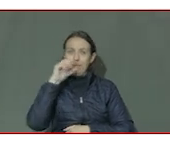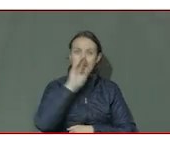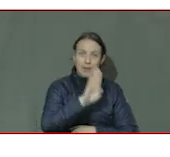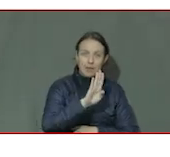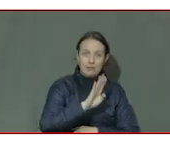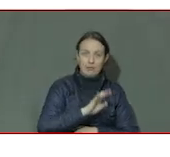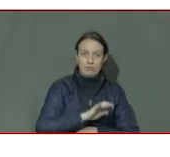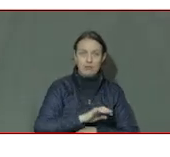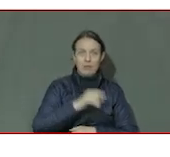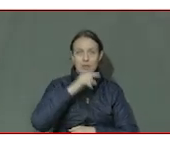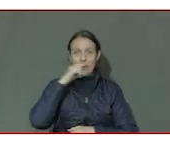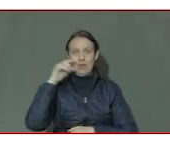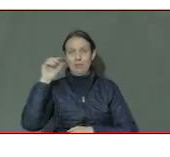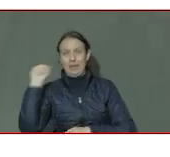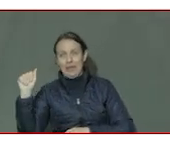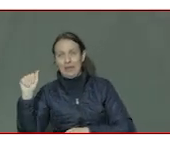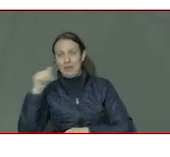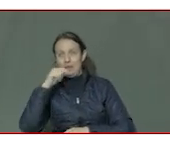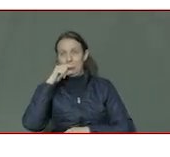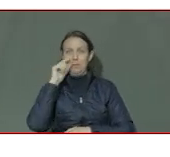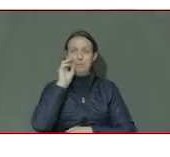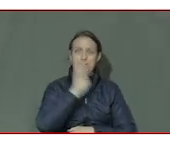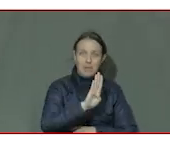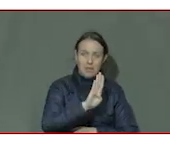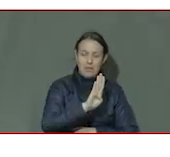Allele A and allele B.